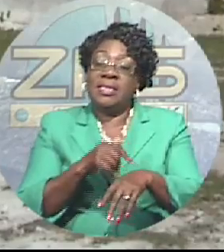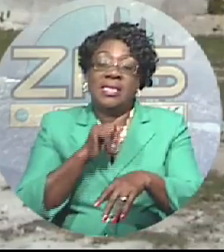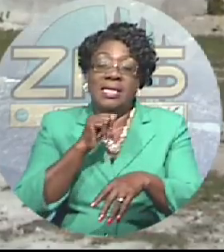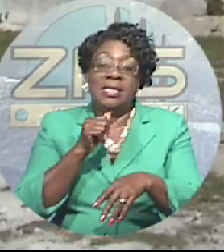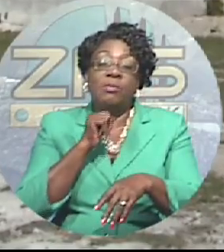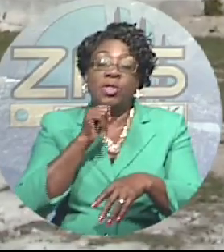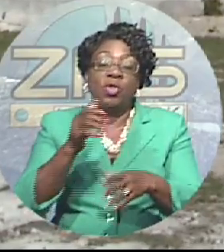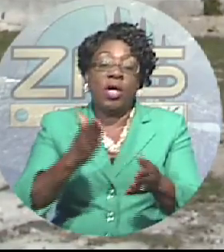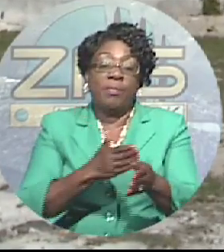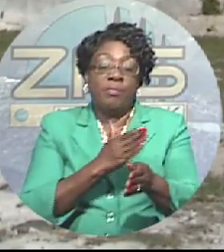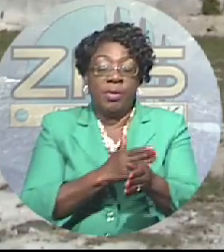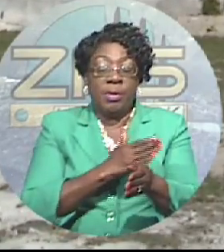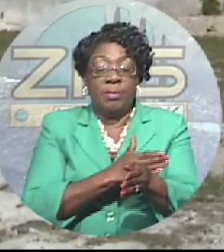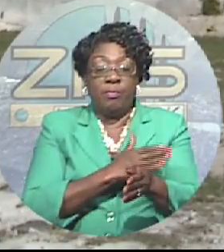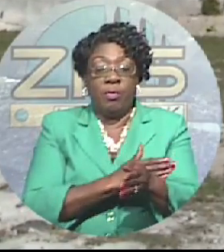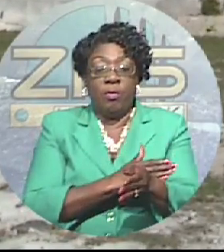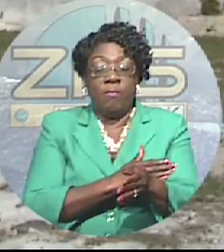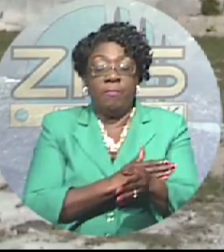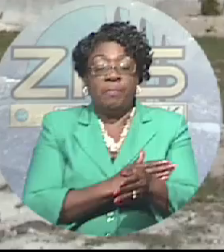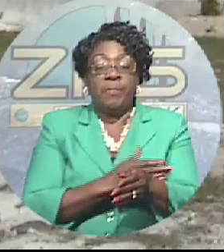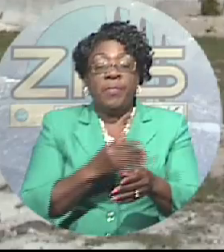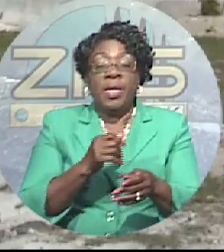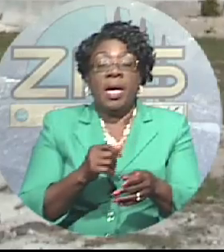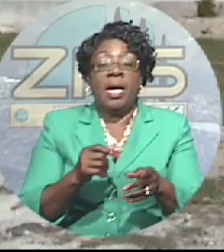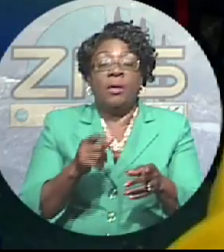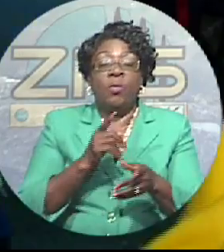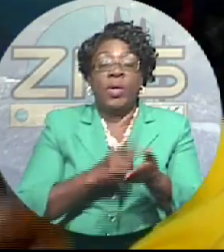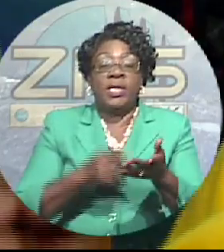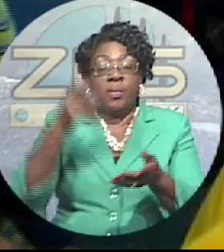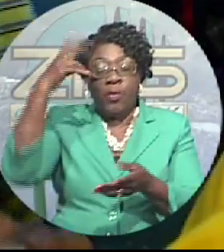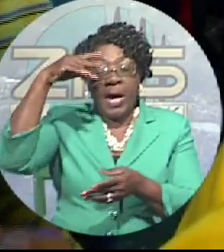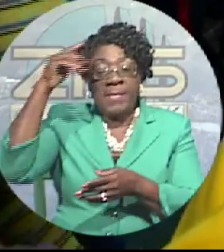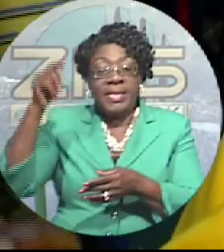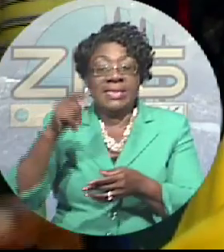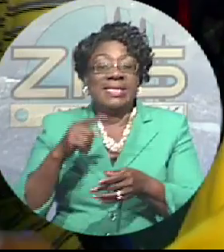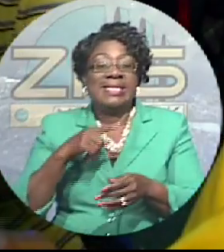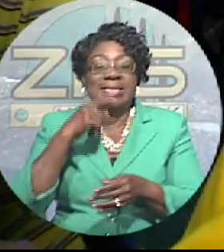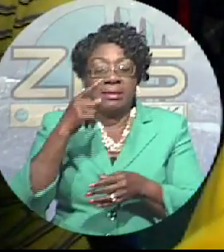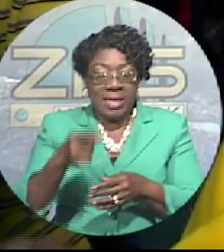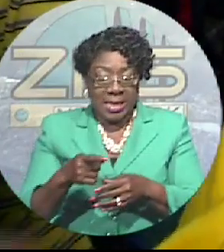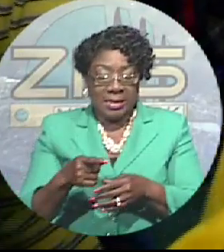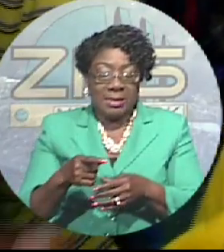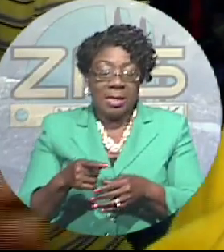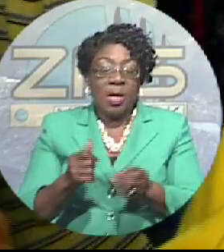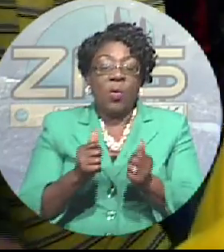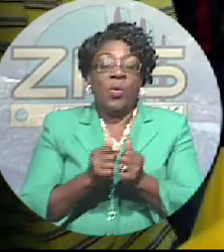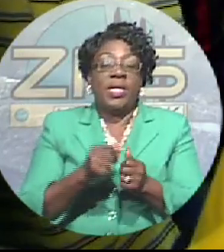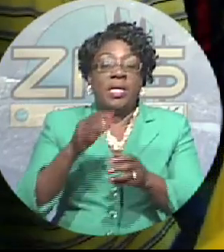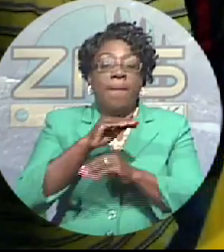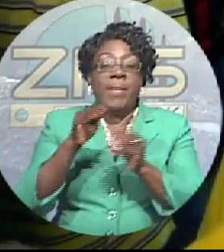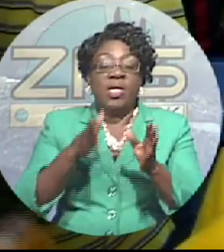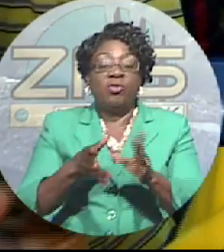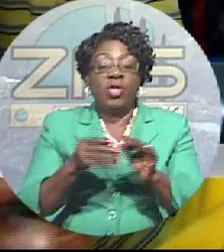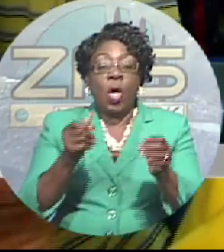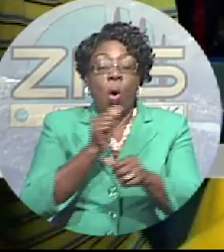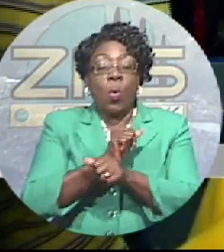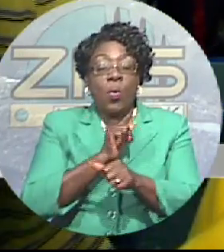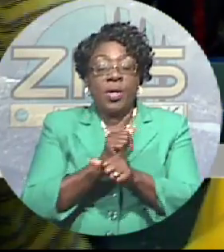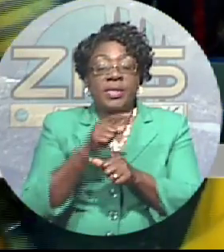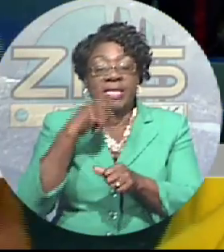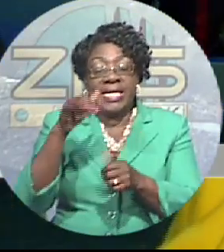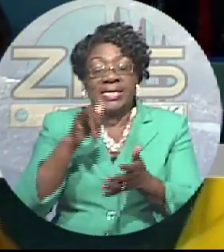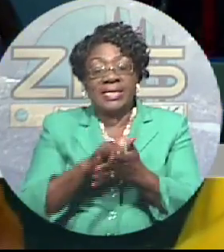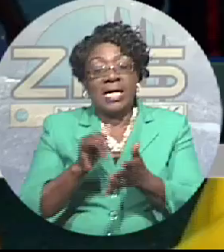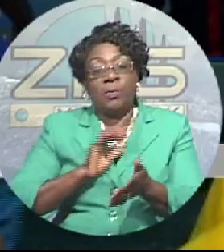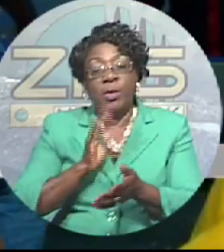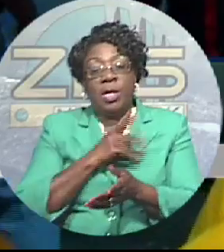centre needs to be finished, what the Prime Minister suggested, along with the Minister of Works and Deputy Prime Minister, is that we look